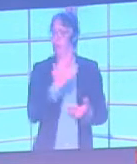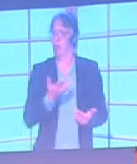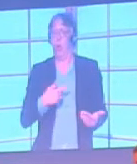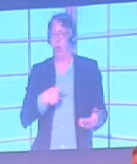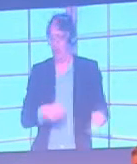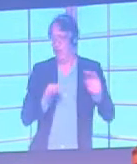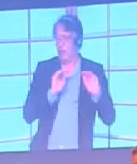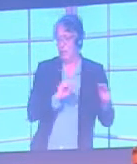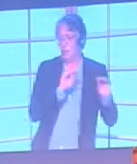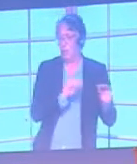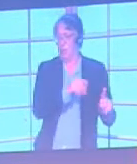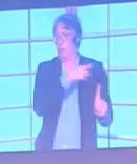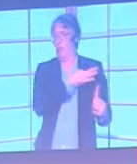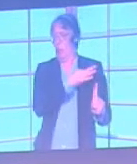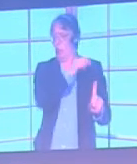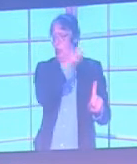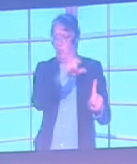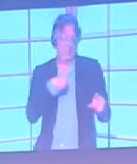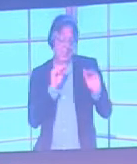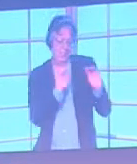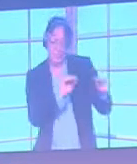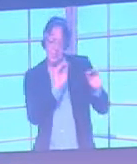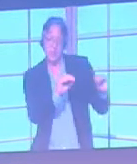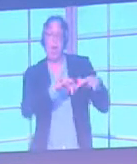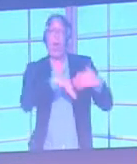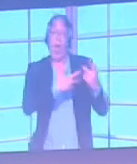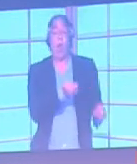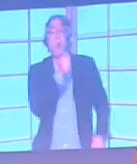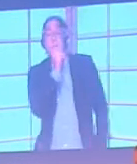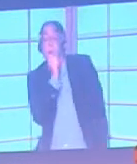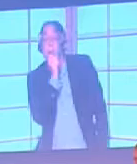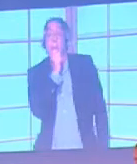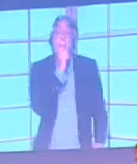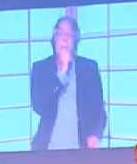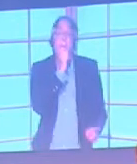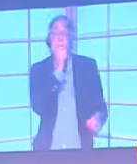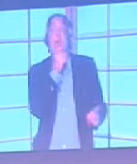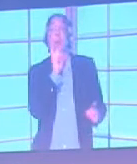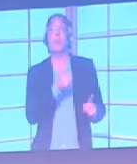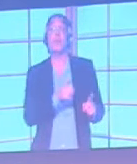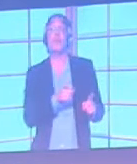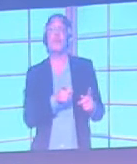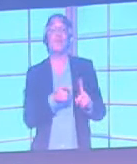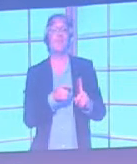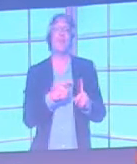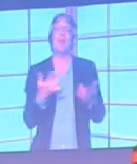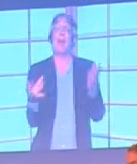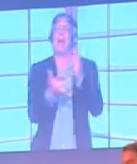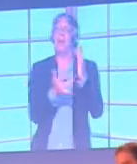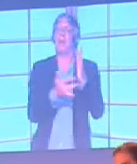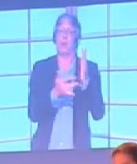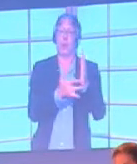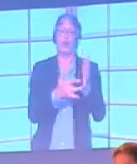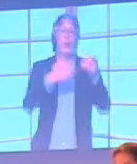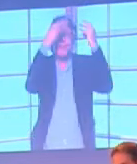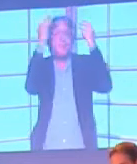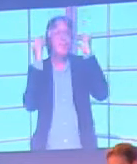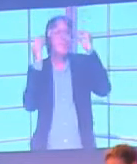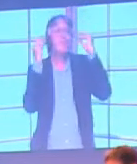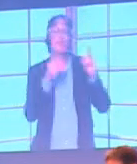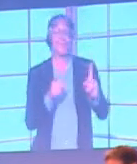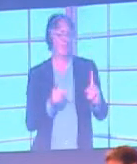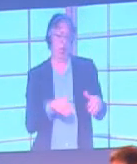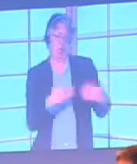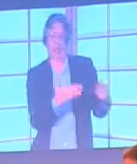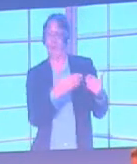train volunteers, and we will leave the equipment so that all 10 stadiums will be able to offer this in the years